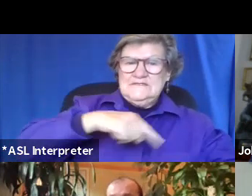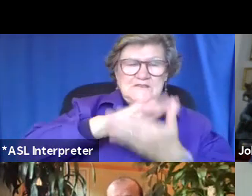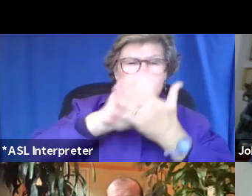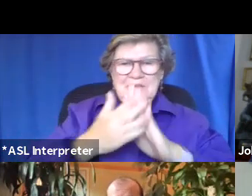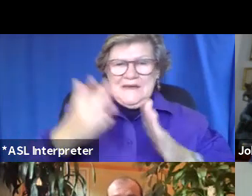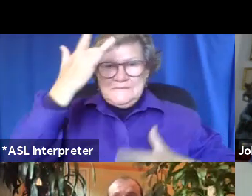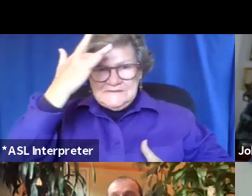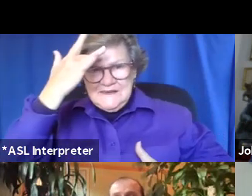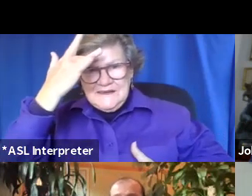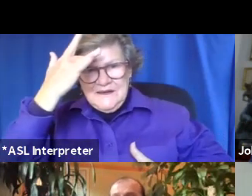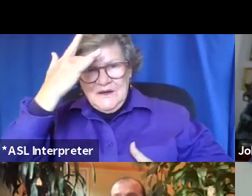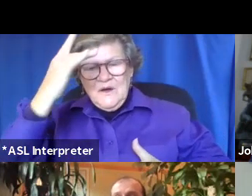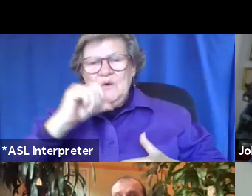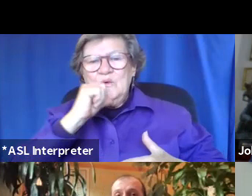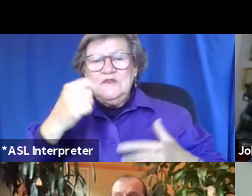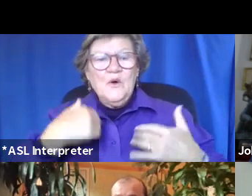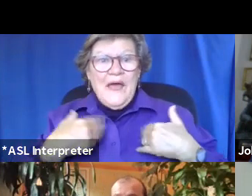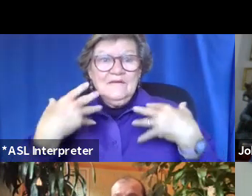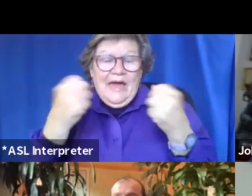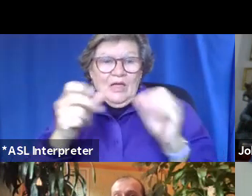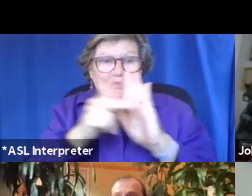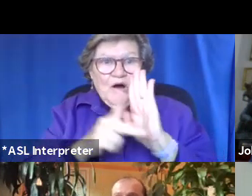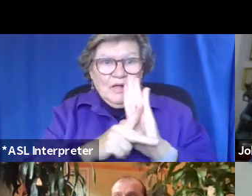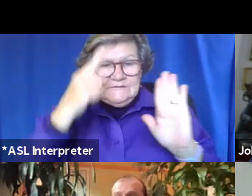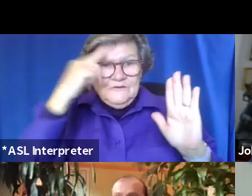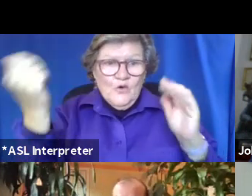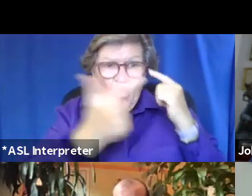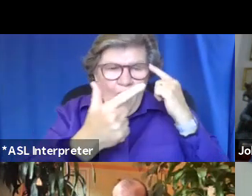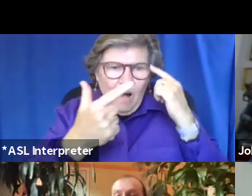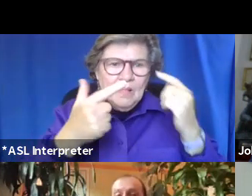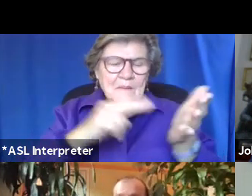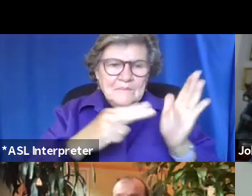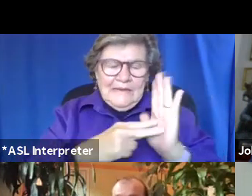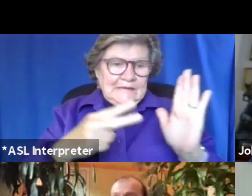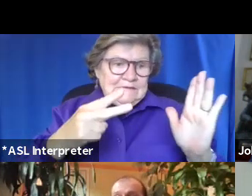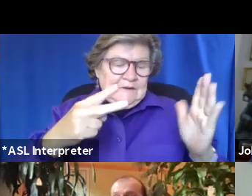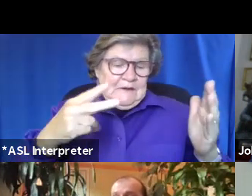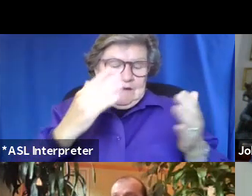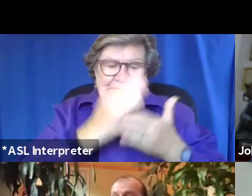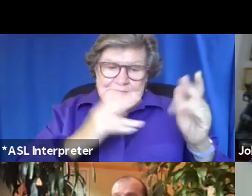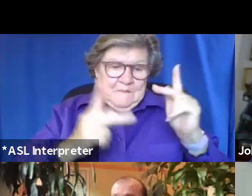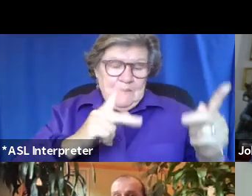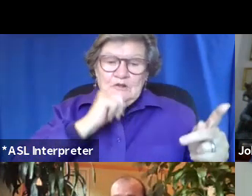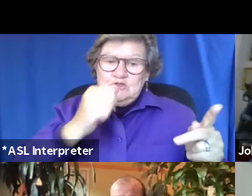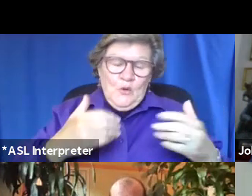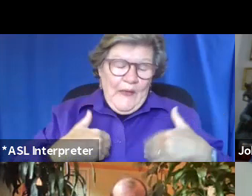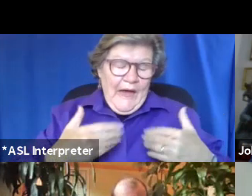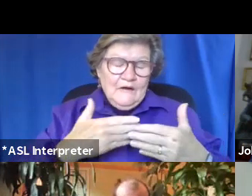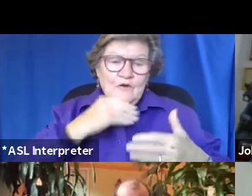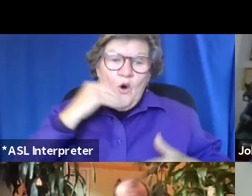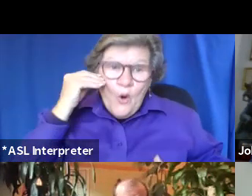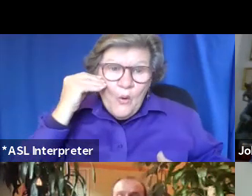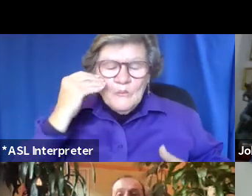housing for all policy, and that just means we have a lot of homelessness and housing insecurity. That makes a lot of people sick,